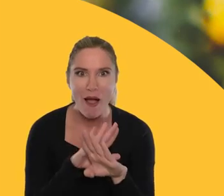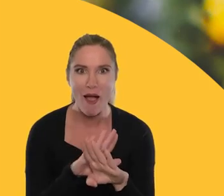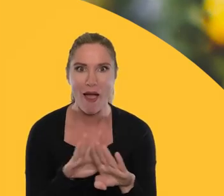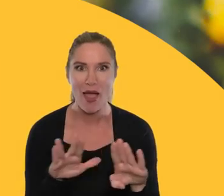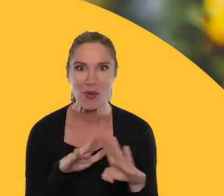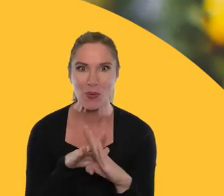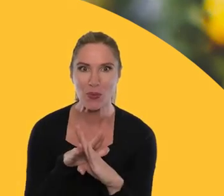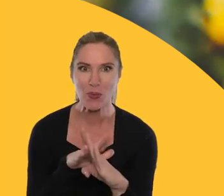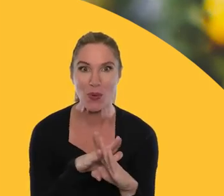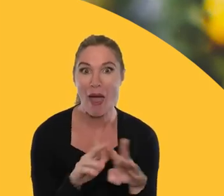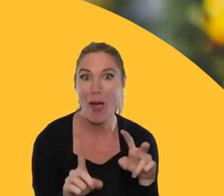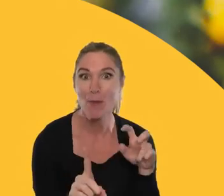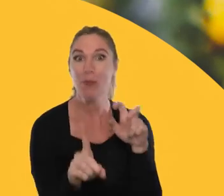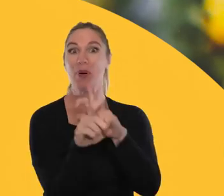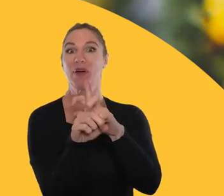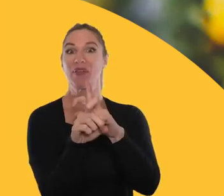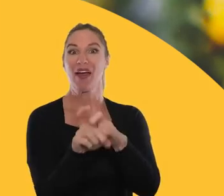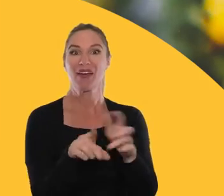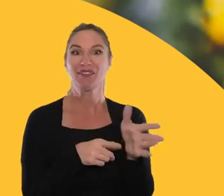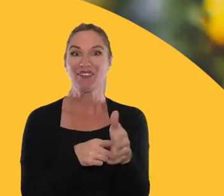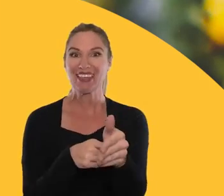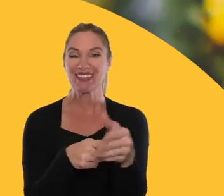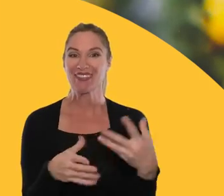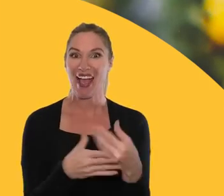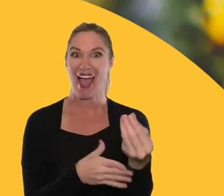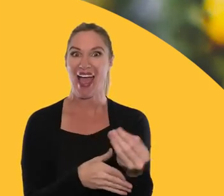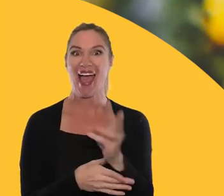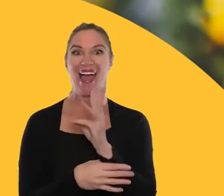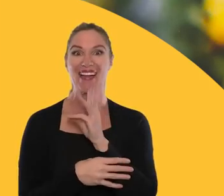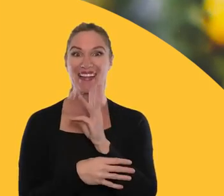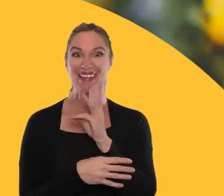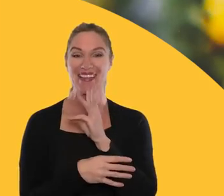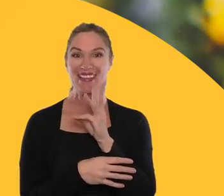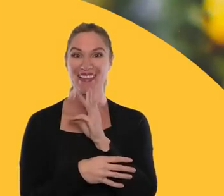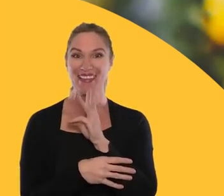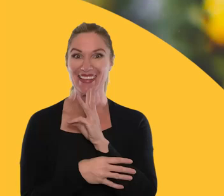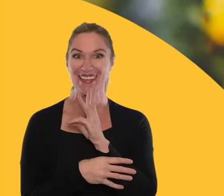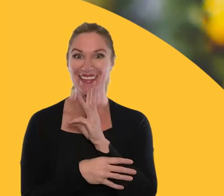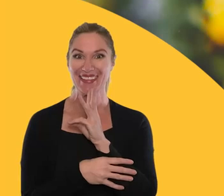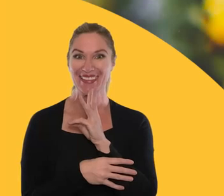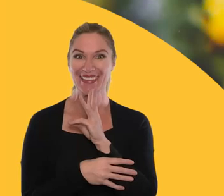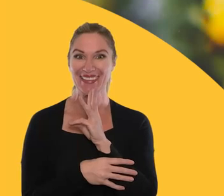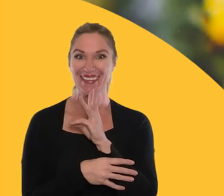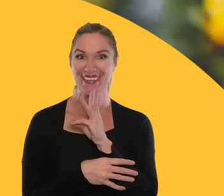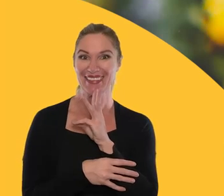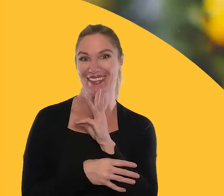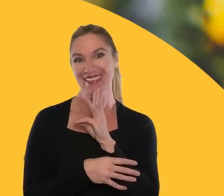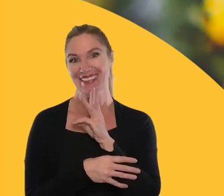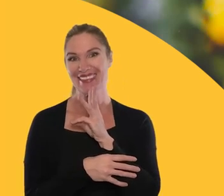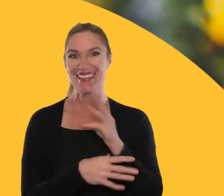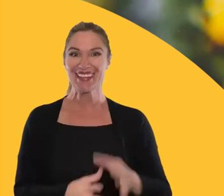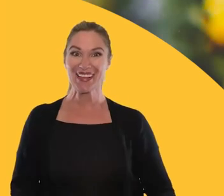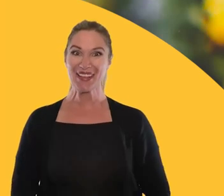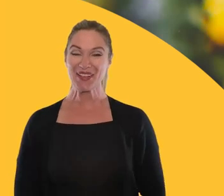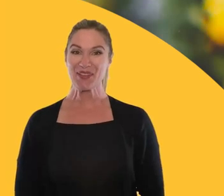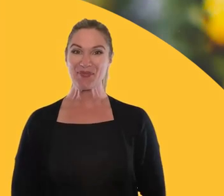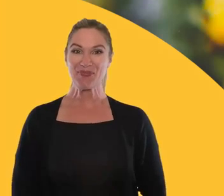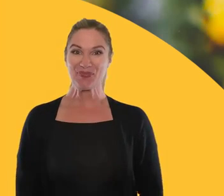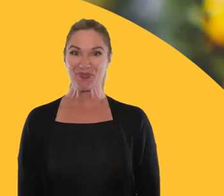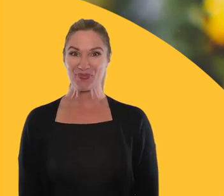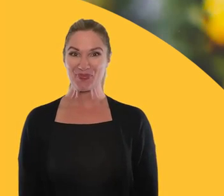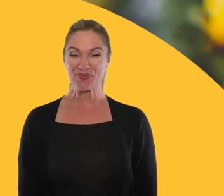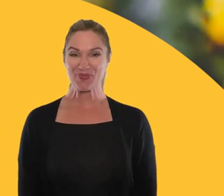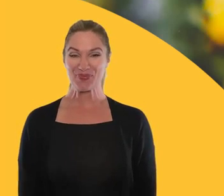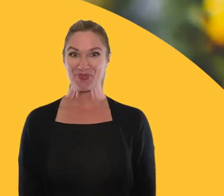Shark, as quiet as can be, and snaps the fish right out of the sea.